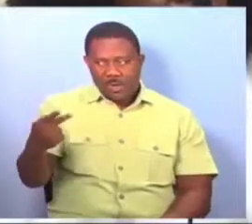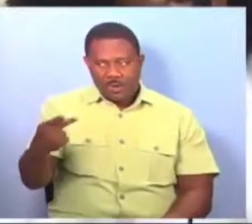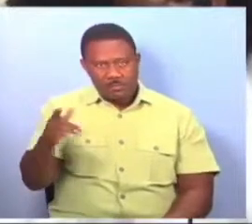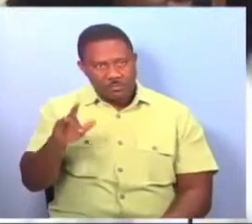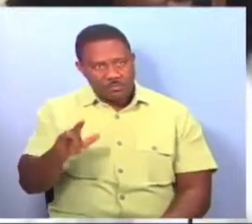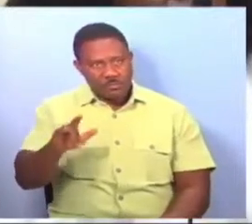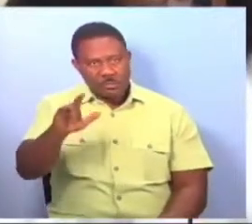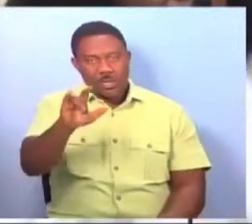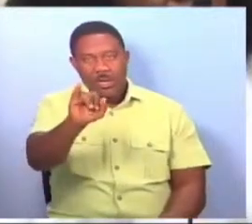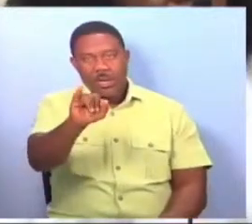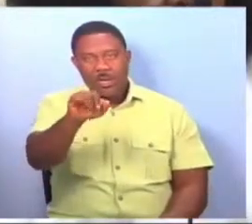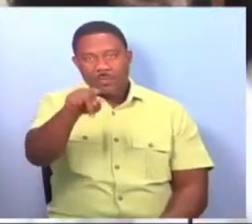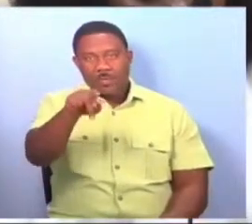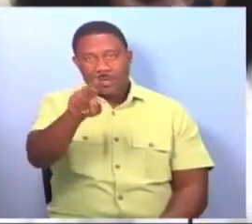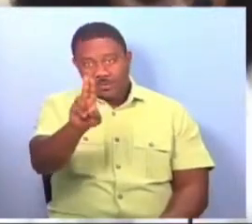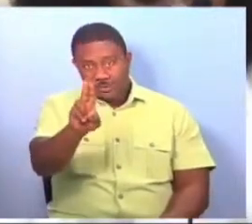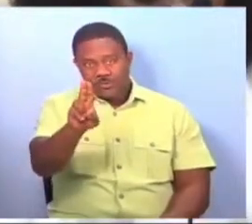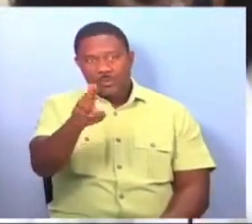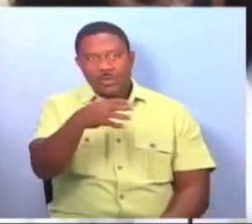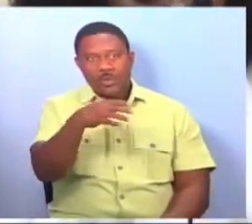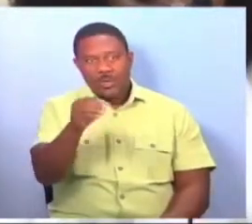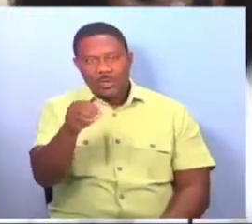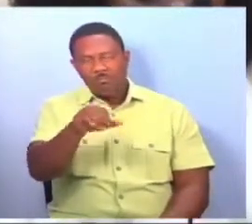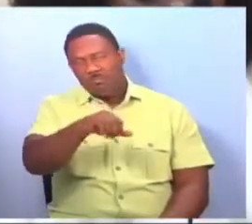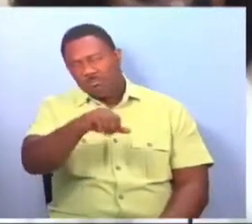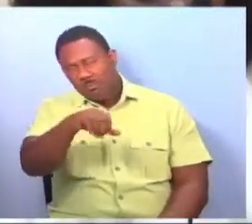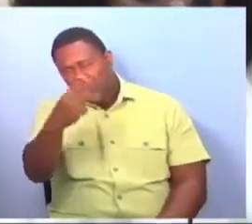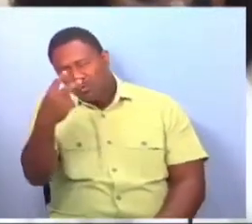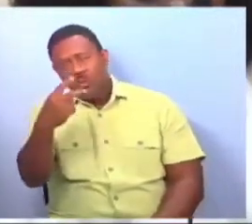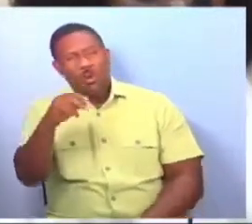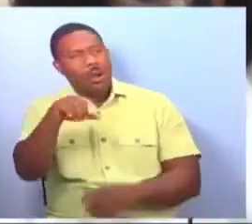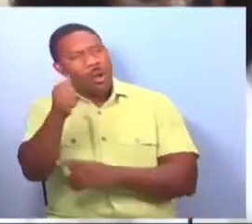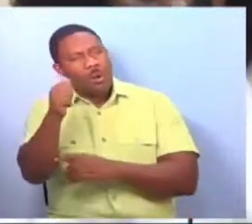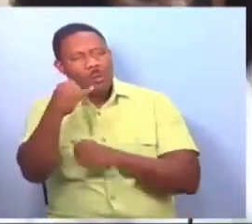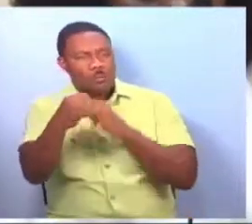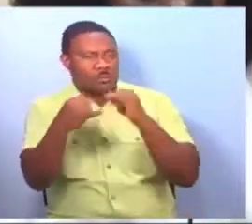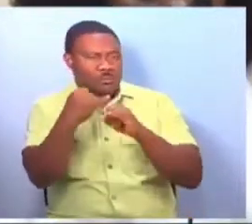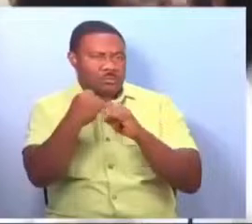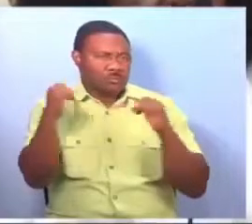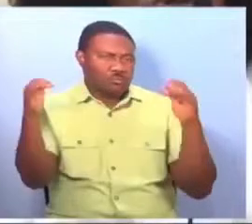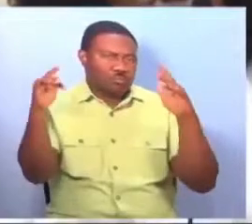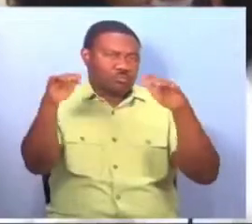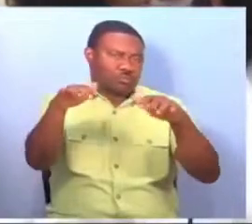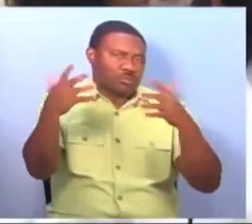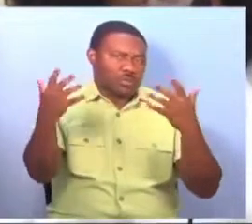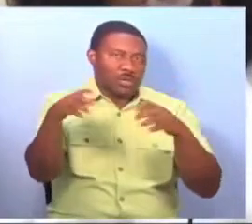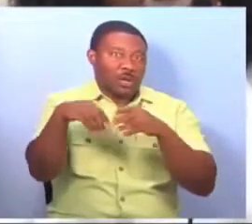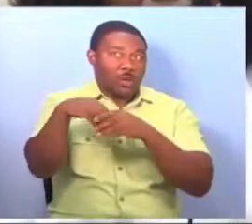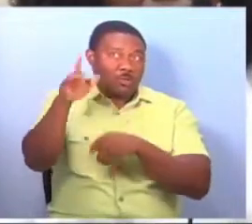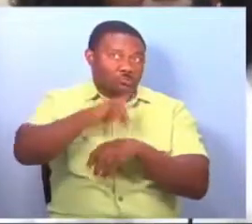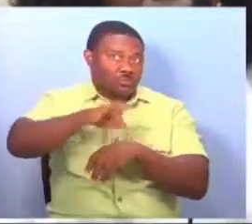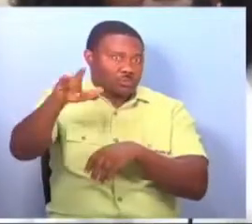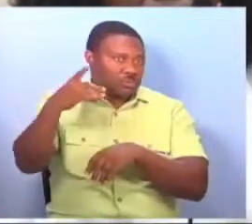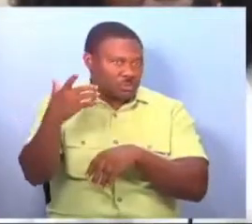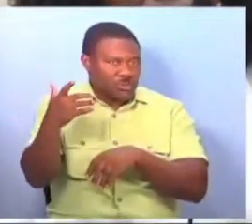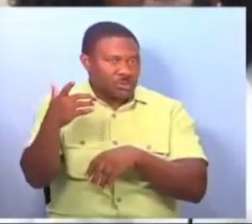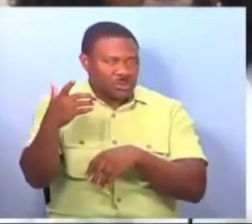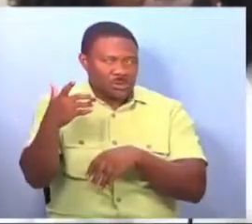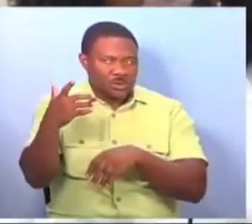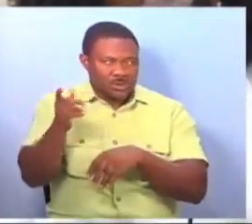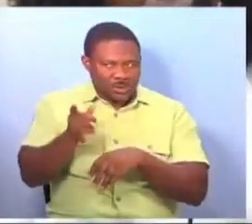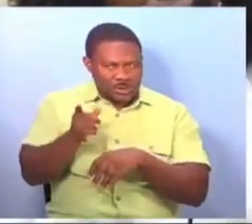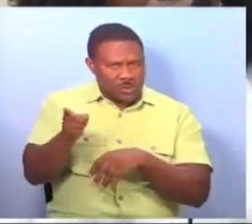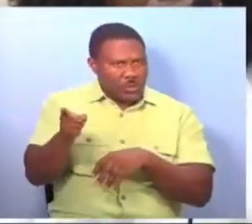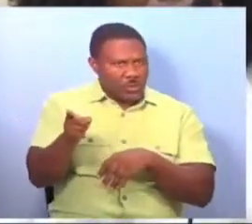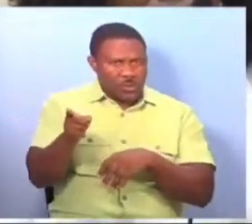to IPU and also 2 other international conferences out of this country. And on those platforms,